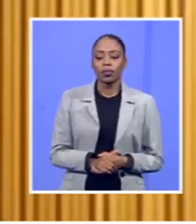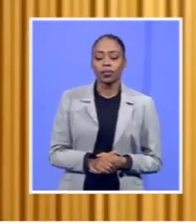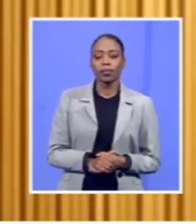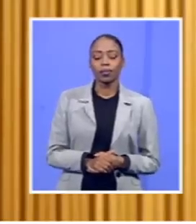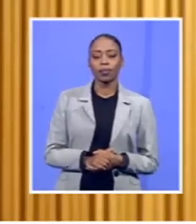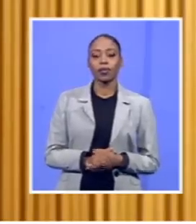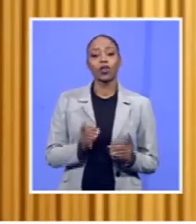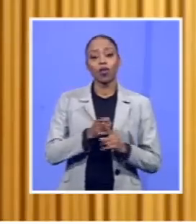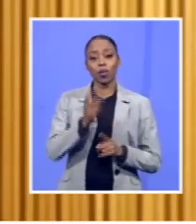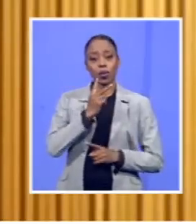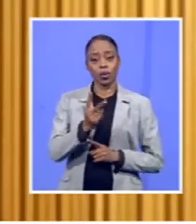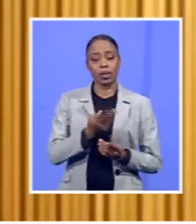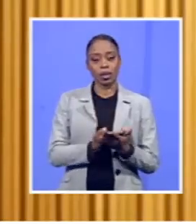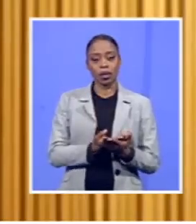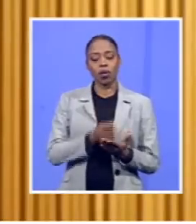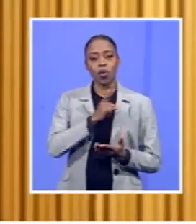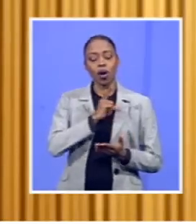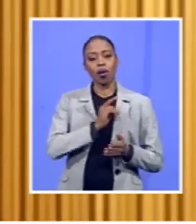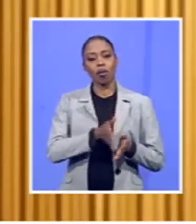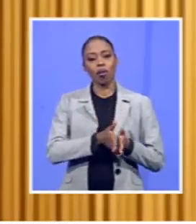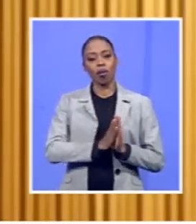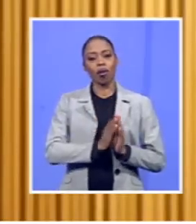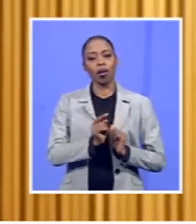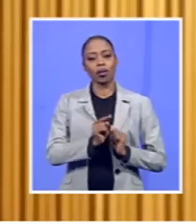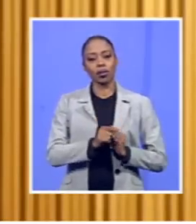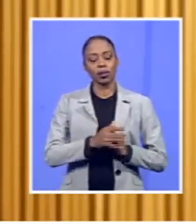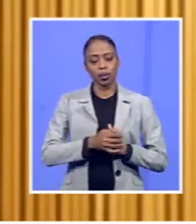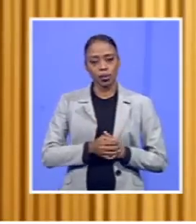You'll see we plead this, my lord.